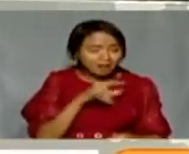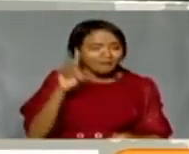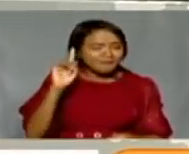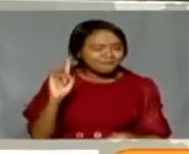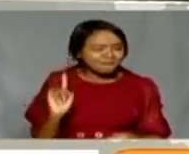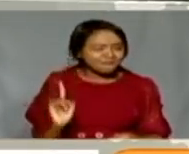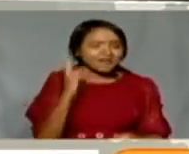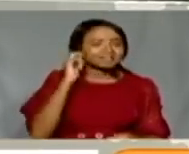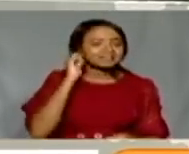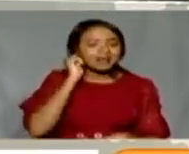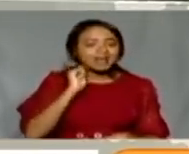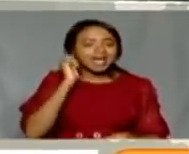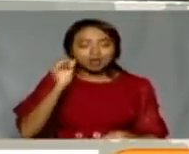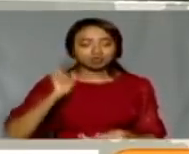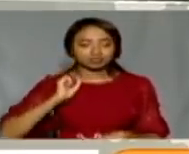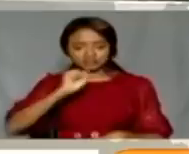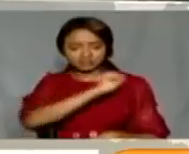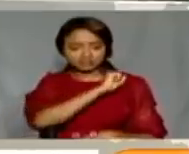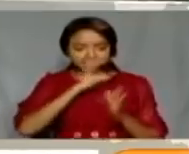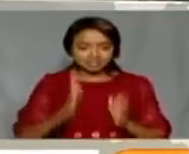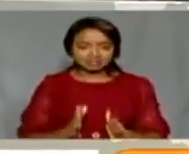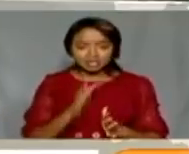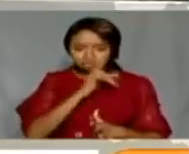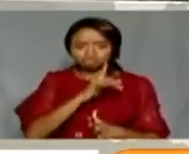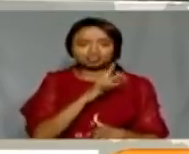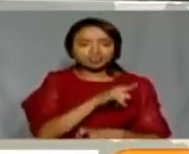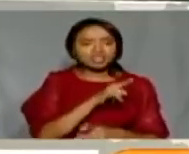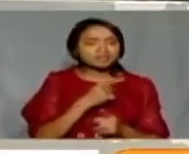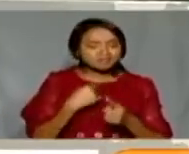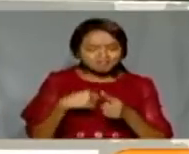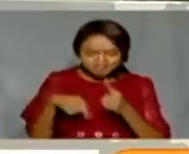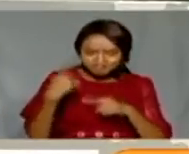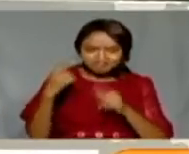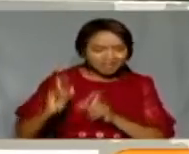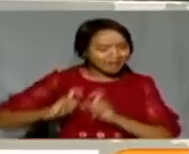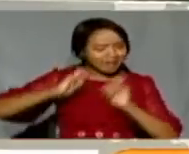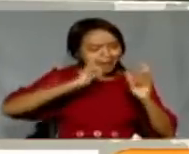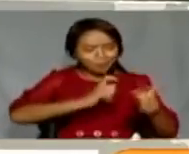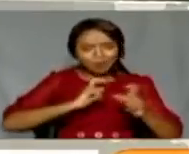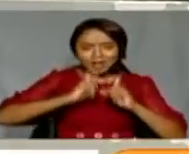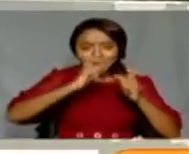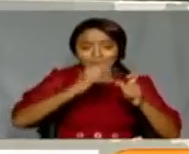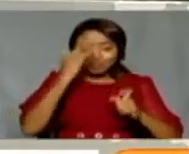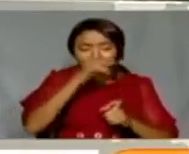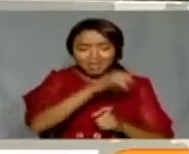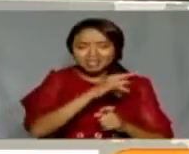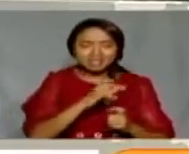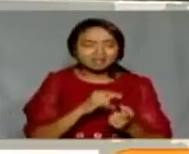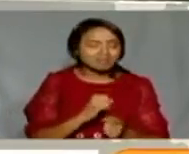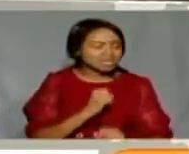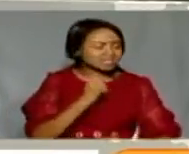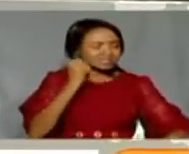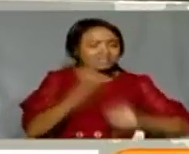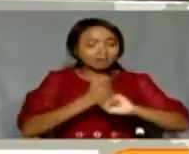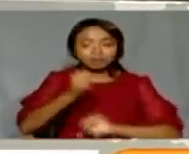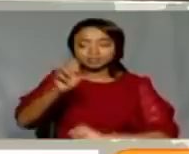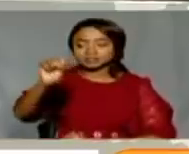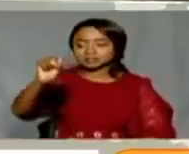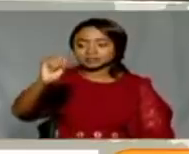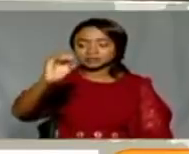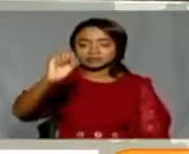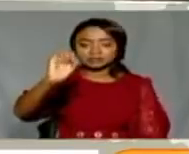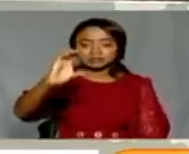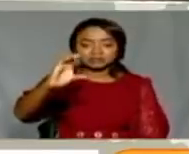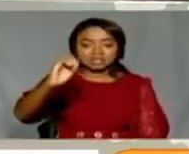first ever senator, is a four-time presidential award recipient for his distinguished services to the Scout movement. But he